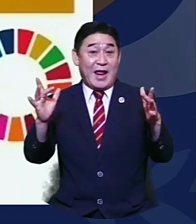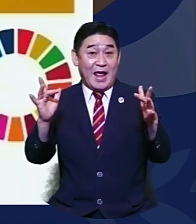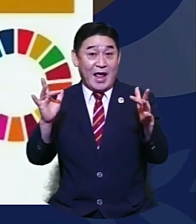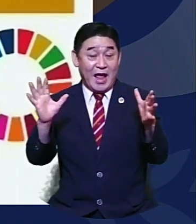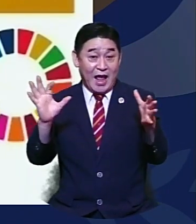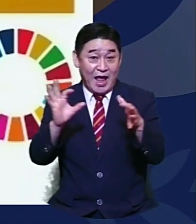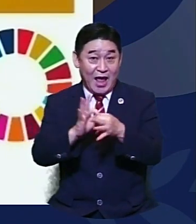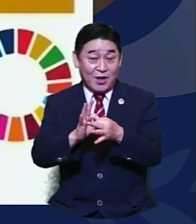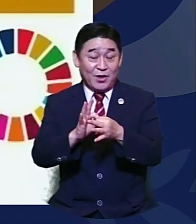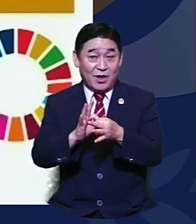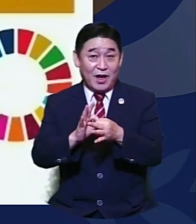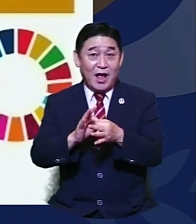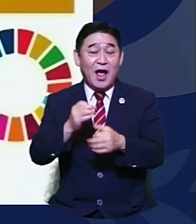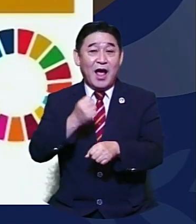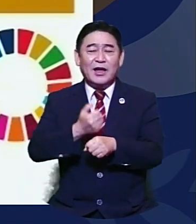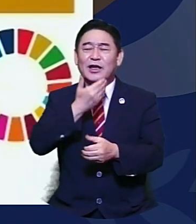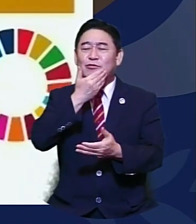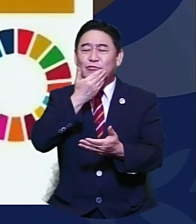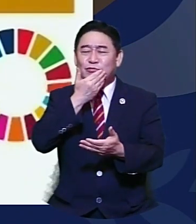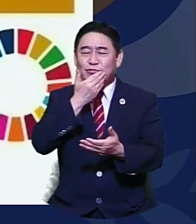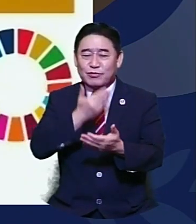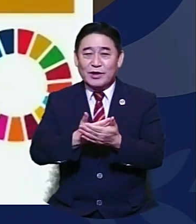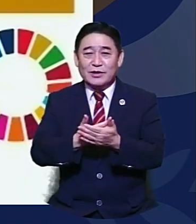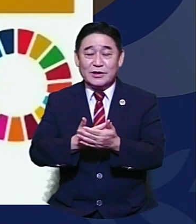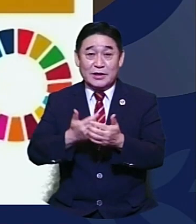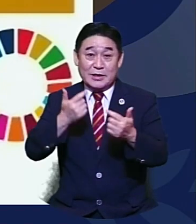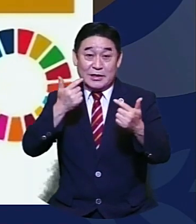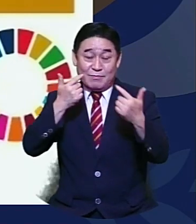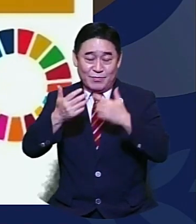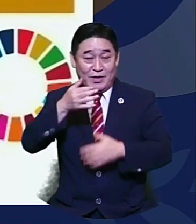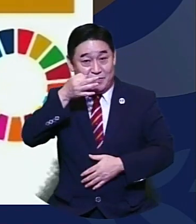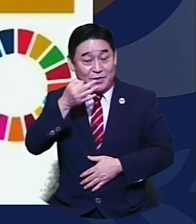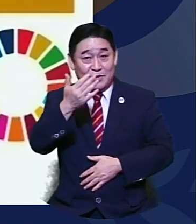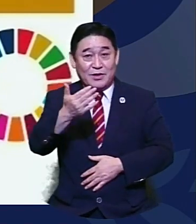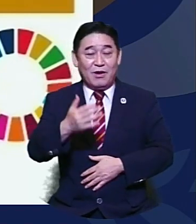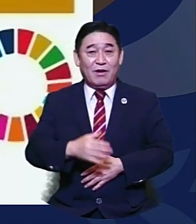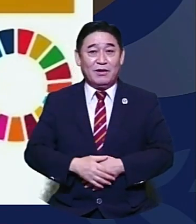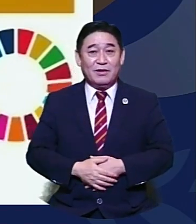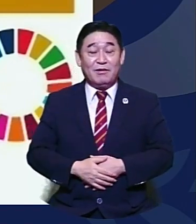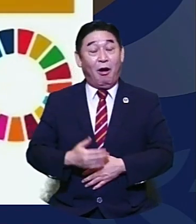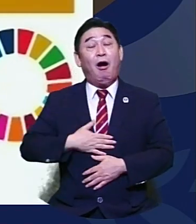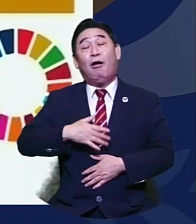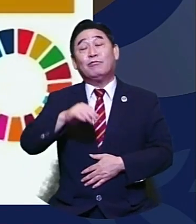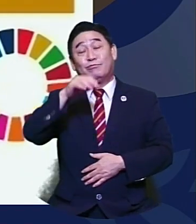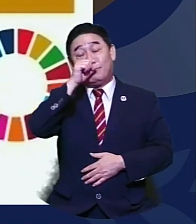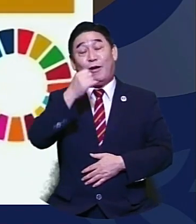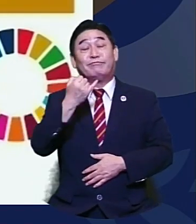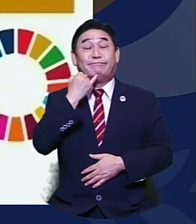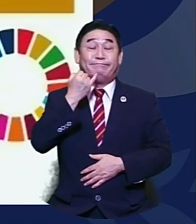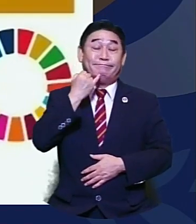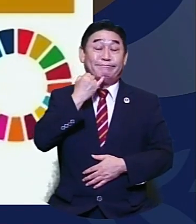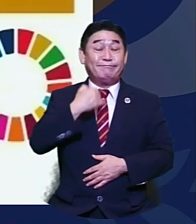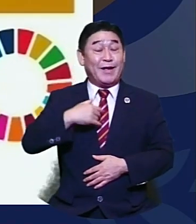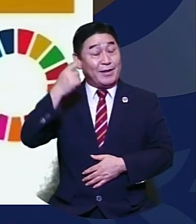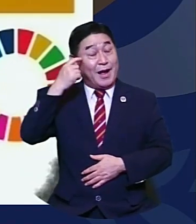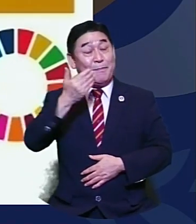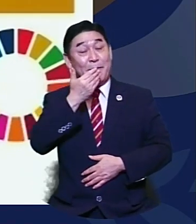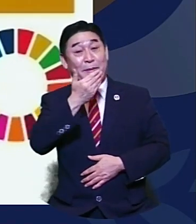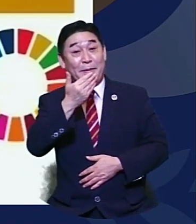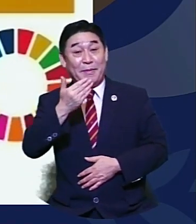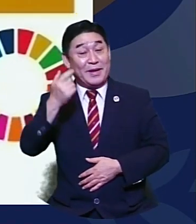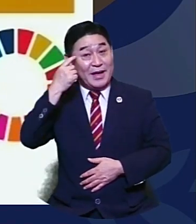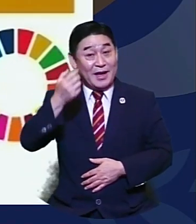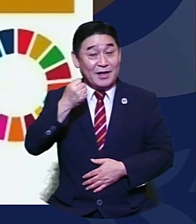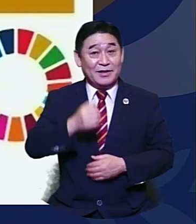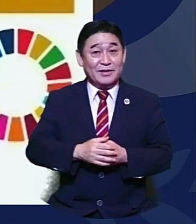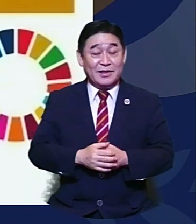different and something so big. But I'm optimistic. I think that this can work. We know that in